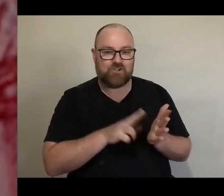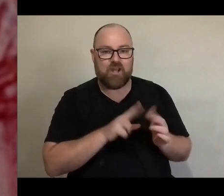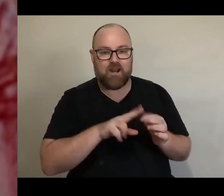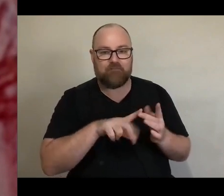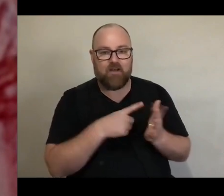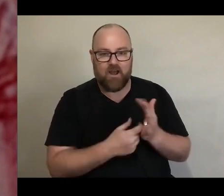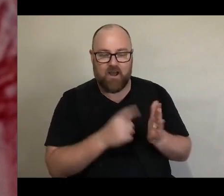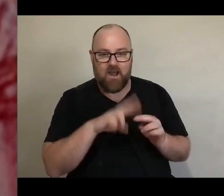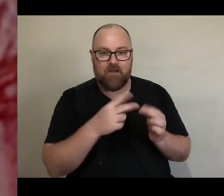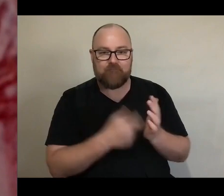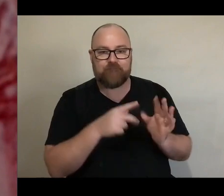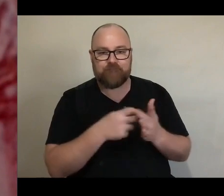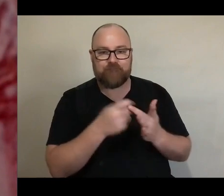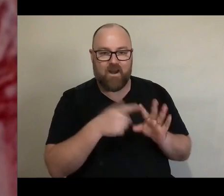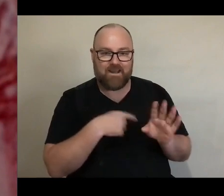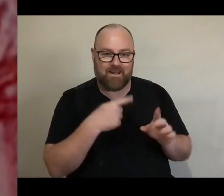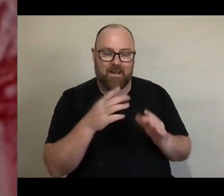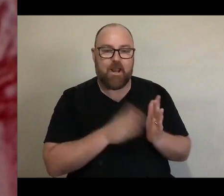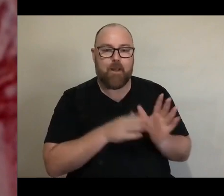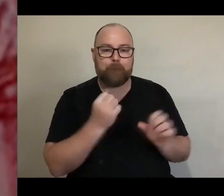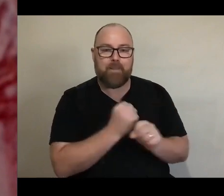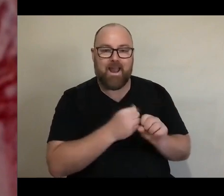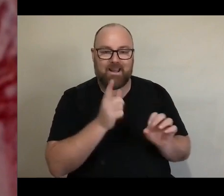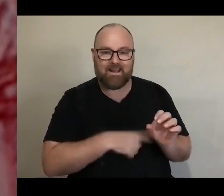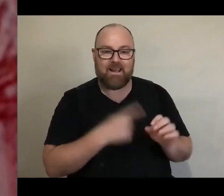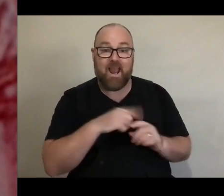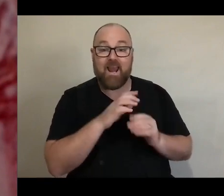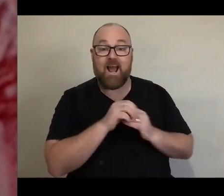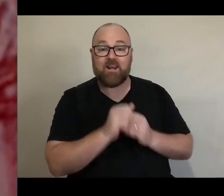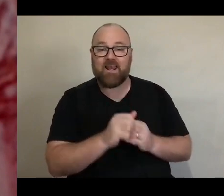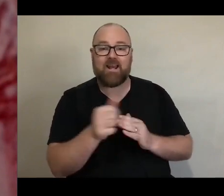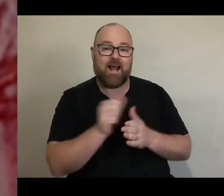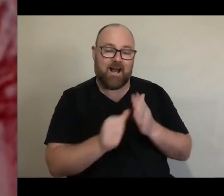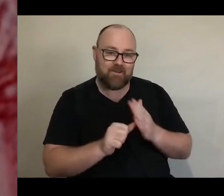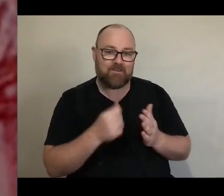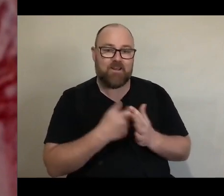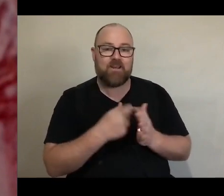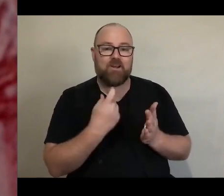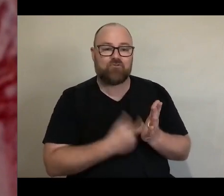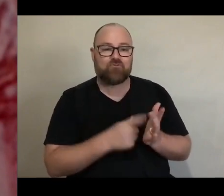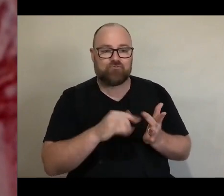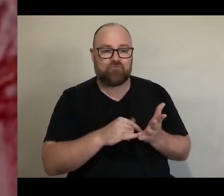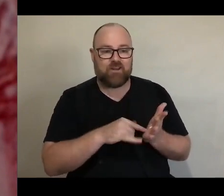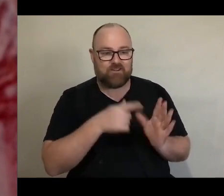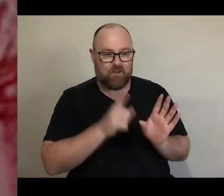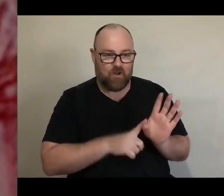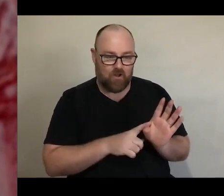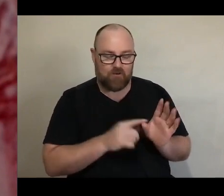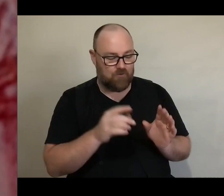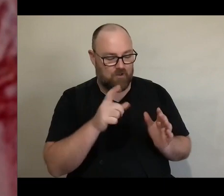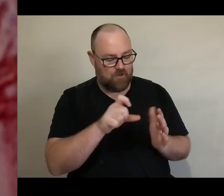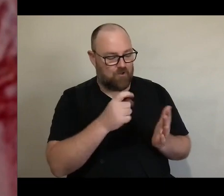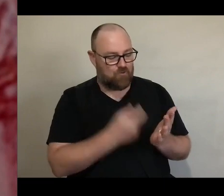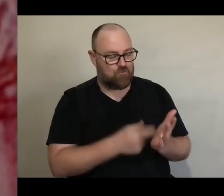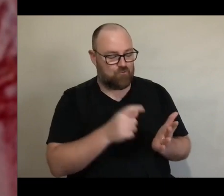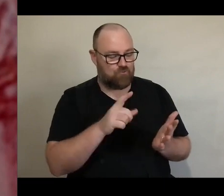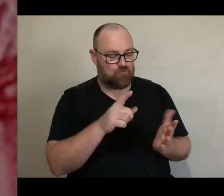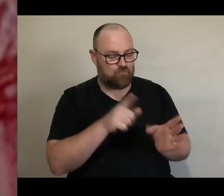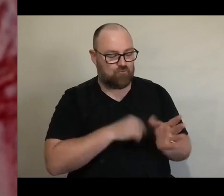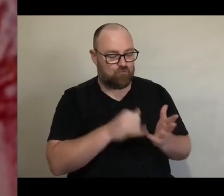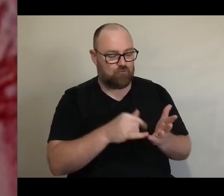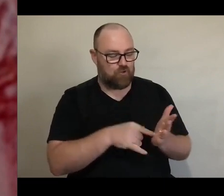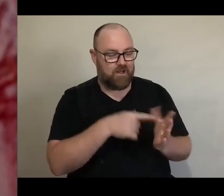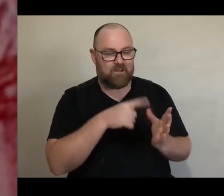Maggie Kennedy, and to our lead artist educators, Crystal Hurst, Annika Ramayan, Tess Barker, and